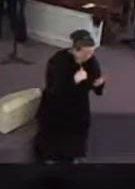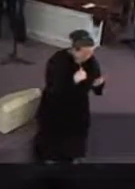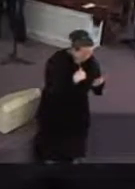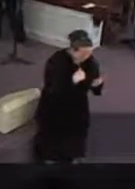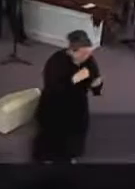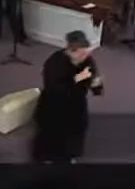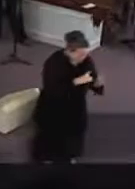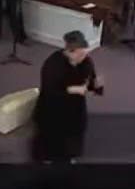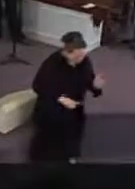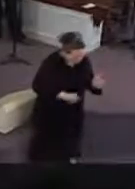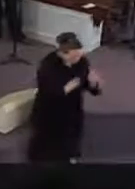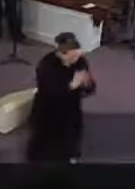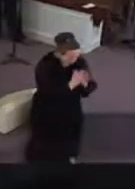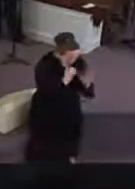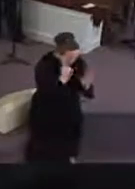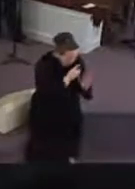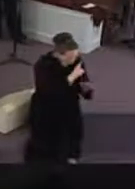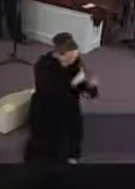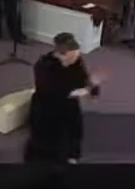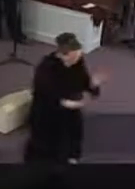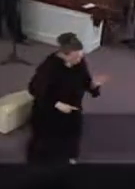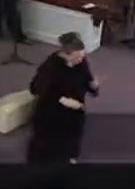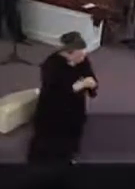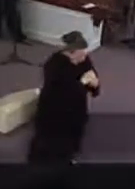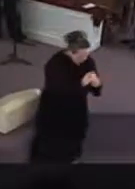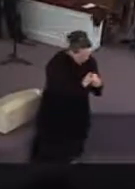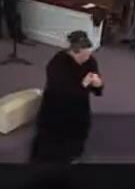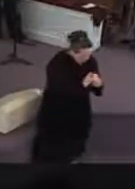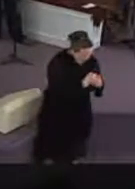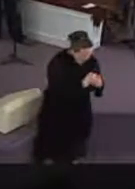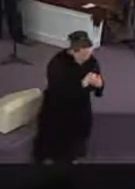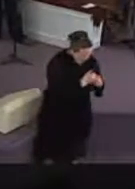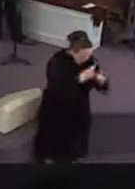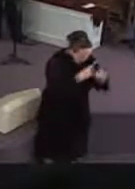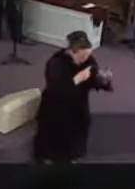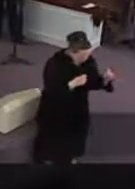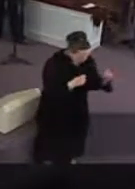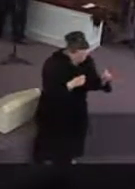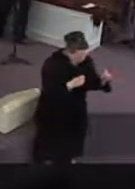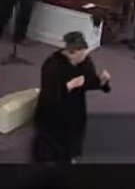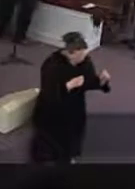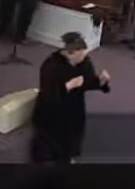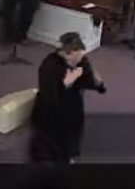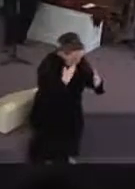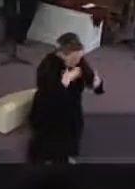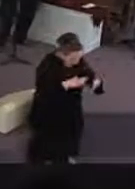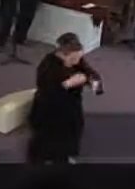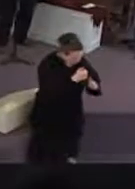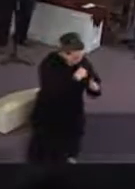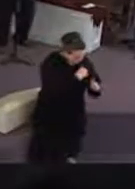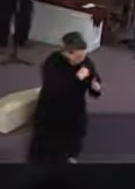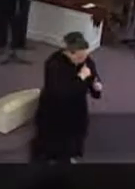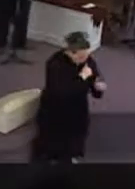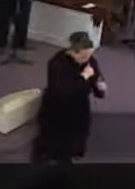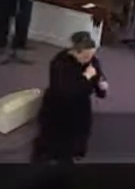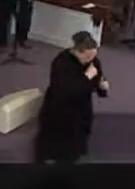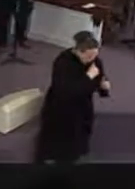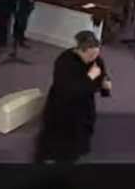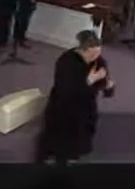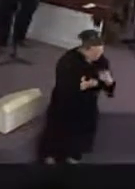Lord, I'm asking you, Lord, to take out that ugliness, that bad attitude,